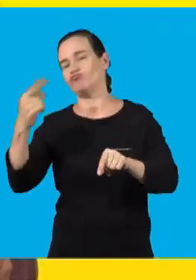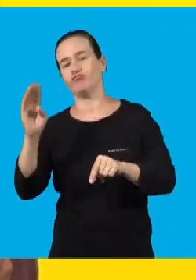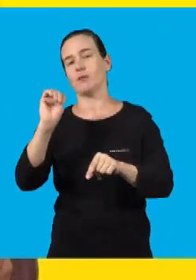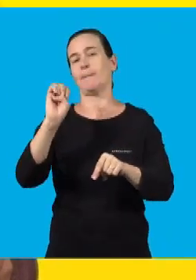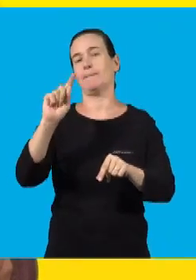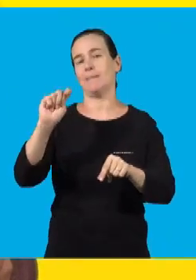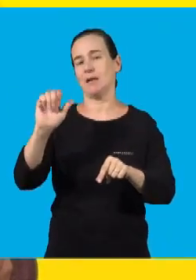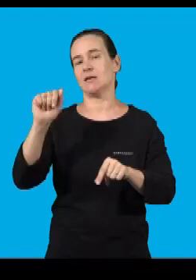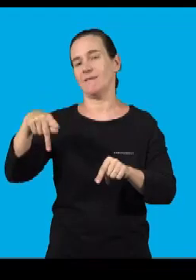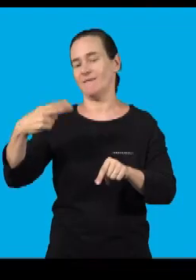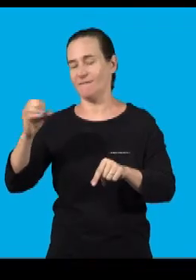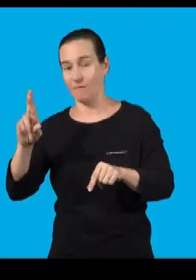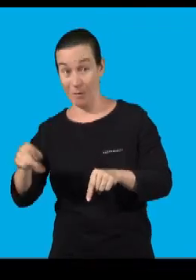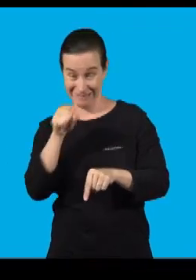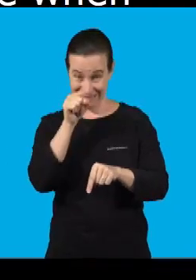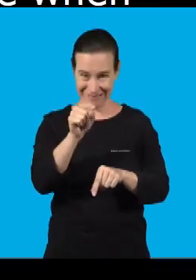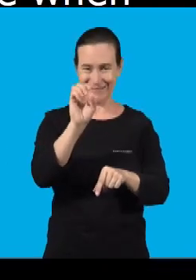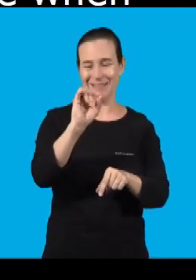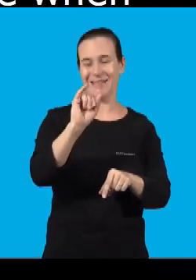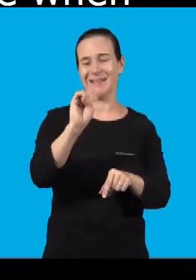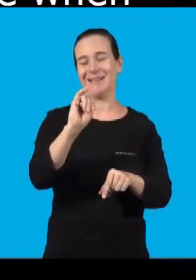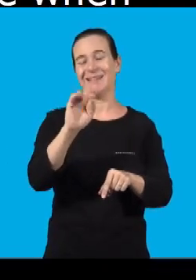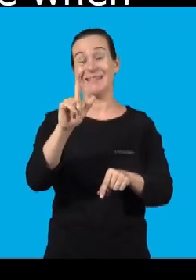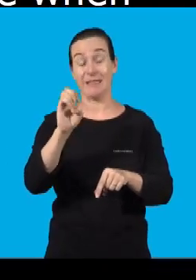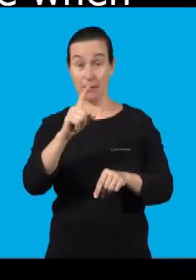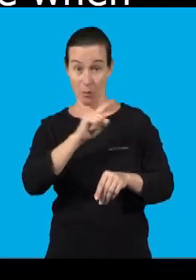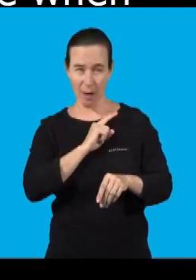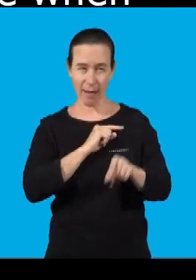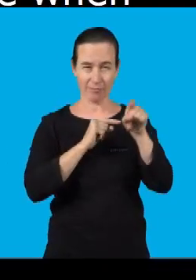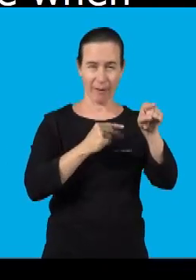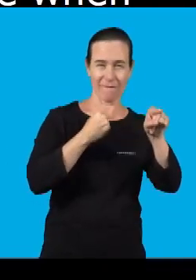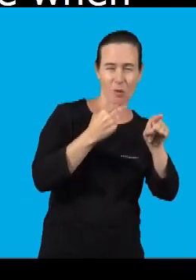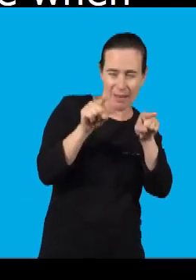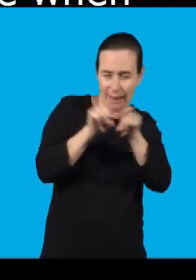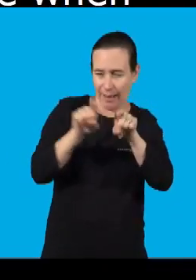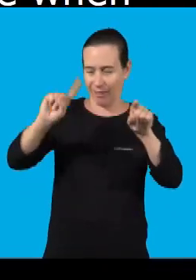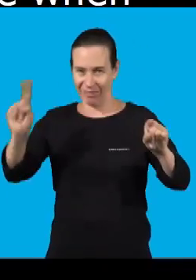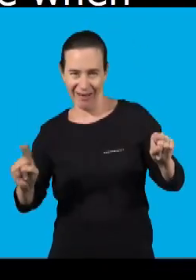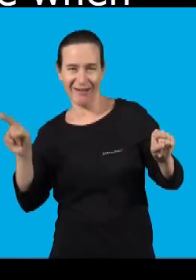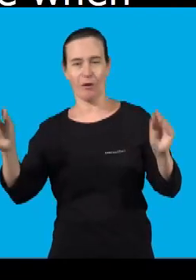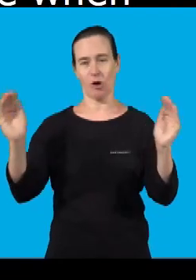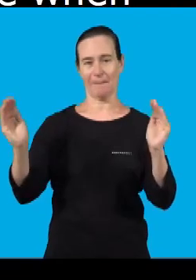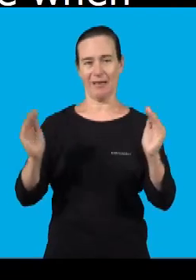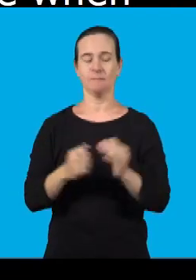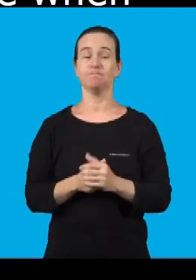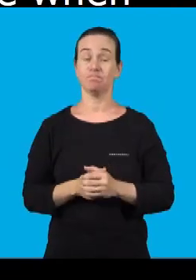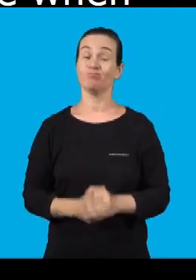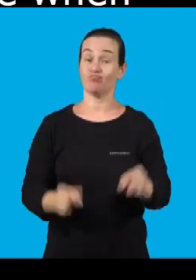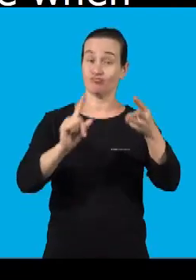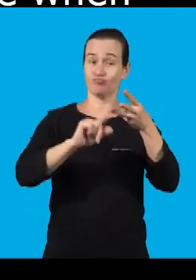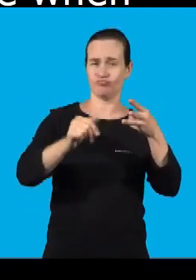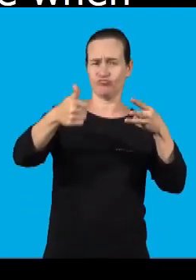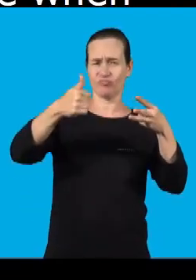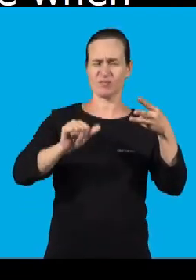giveaway. Now, let's move on to our second part. Remember the explaining the relevance. So in this